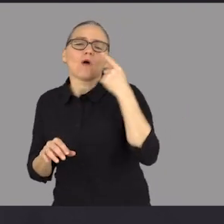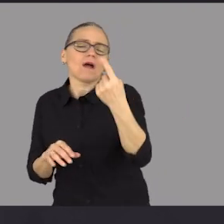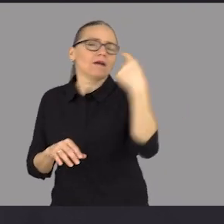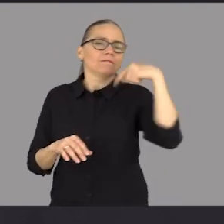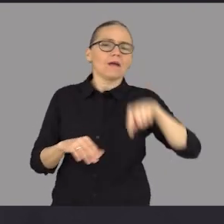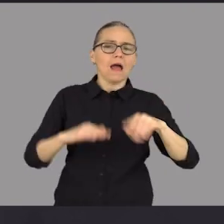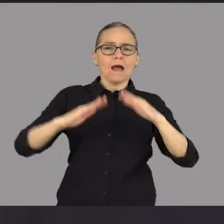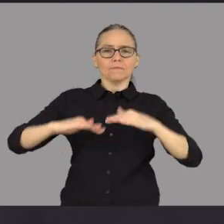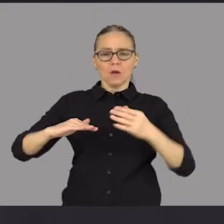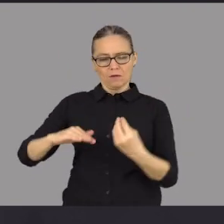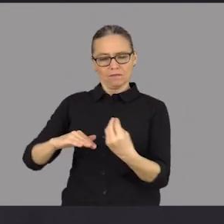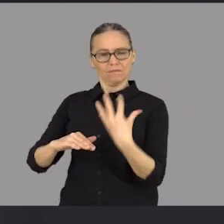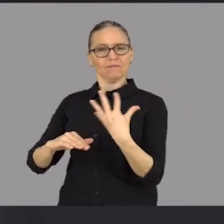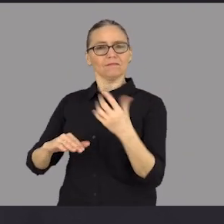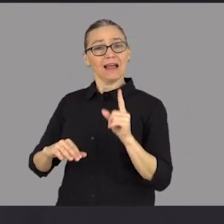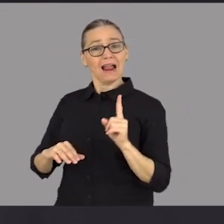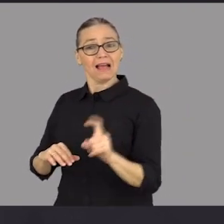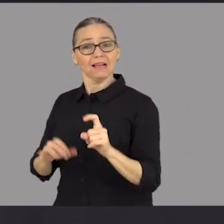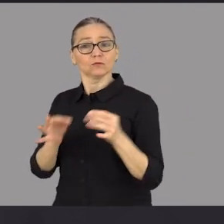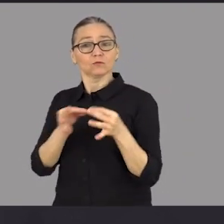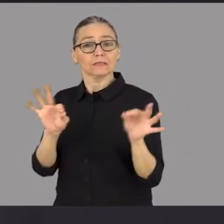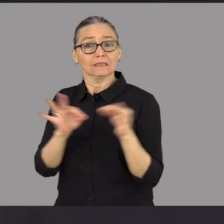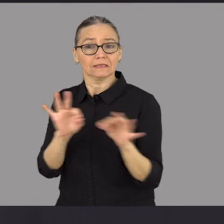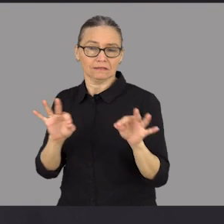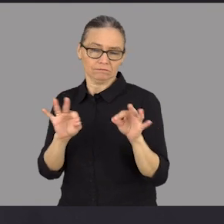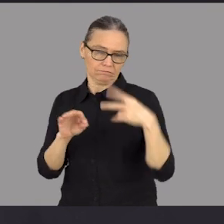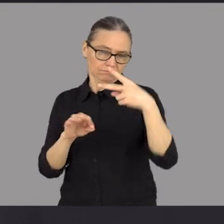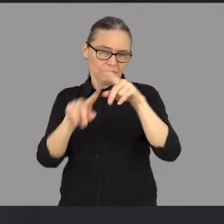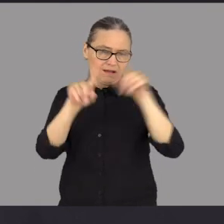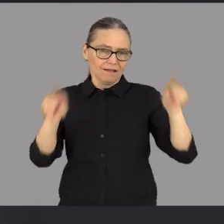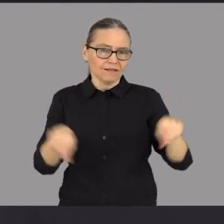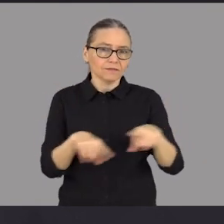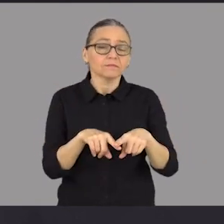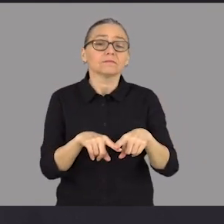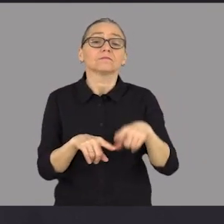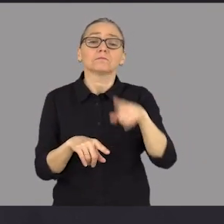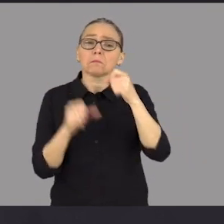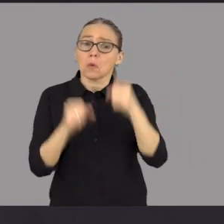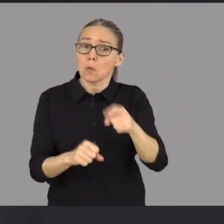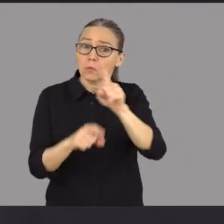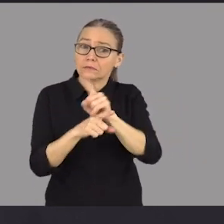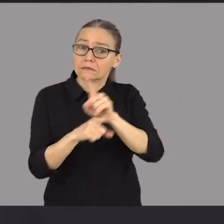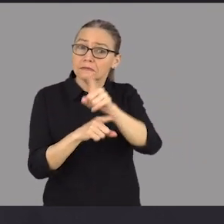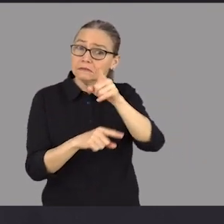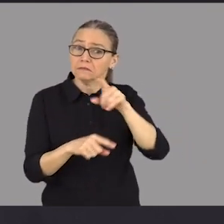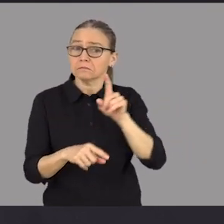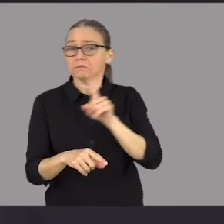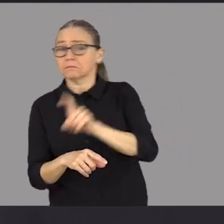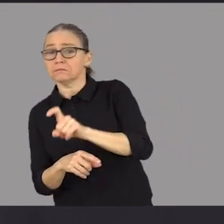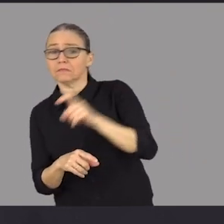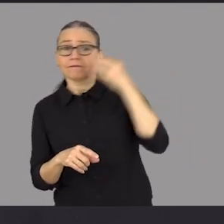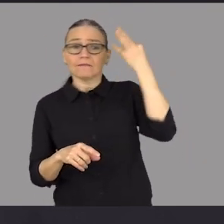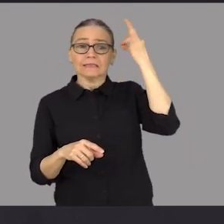can access French closed captioning by clicking on the link that will shortly be provided in the chat box.